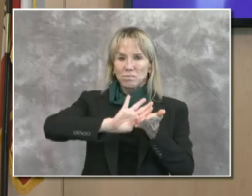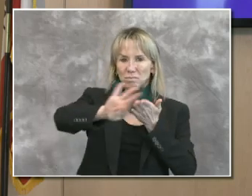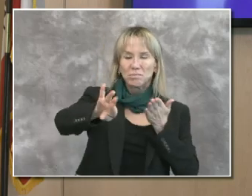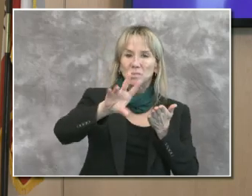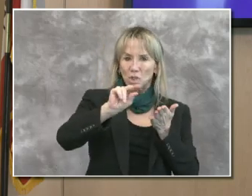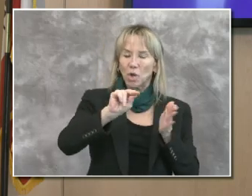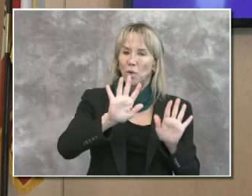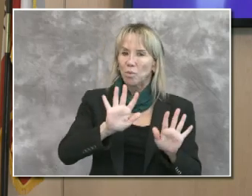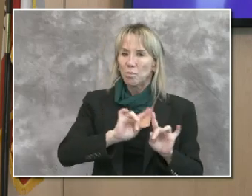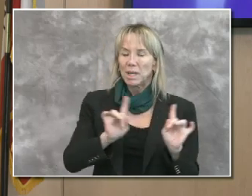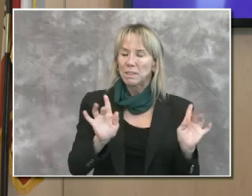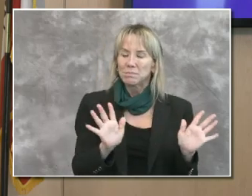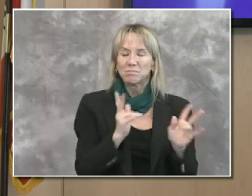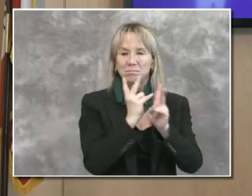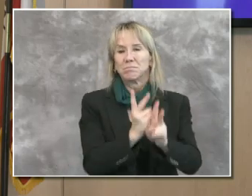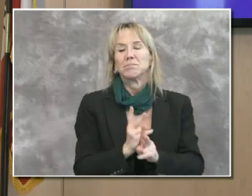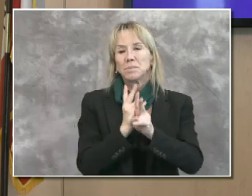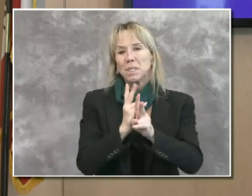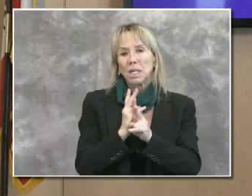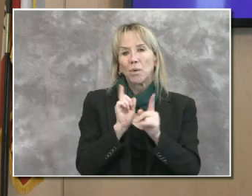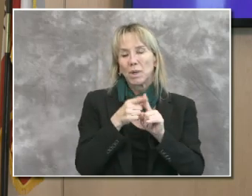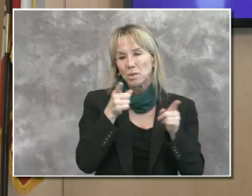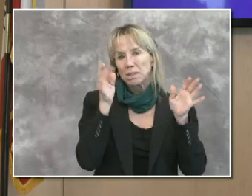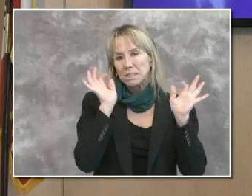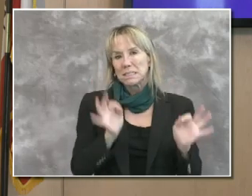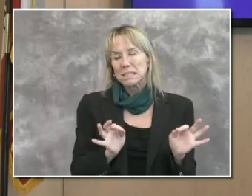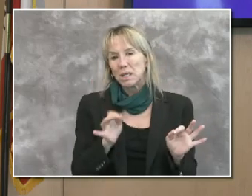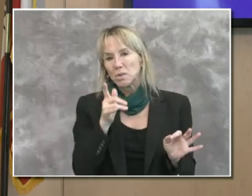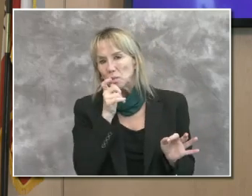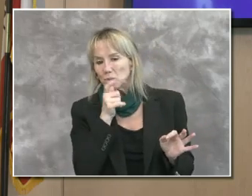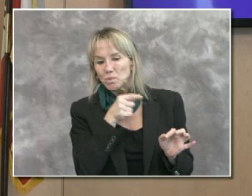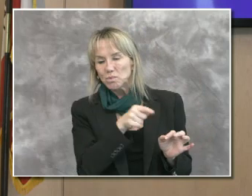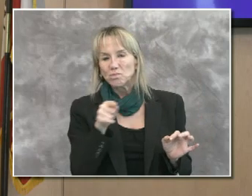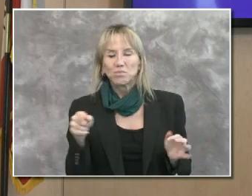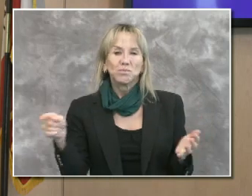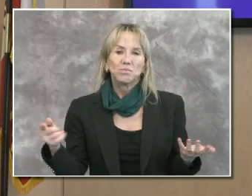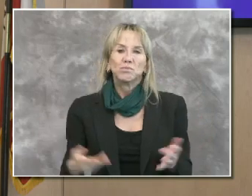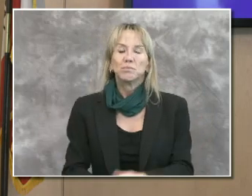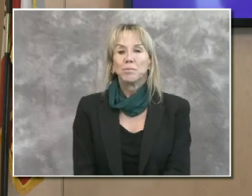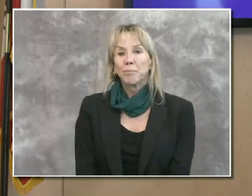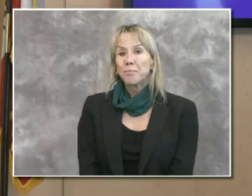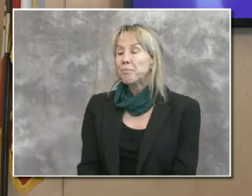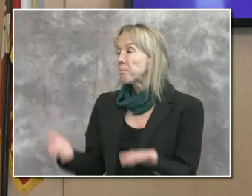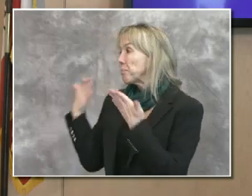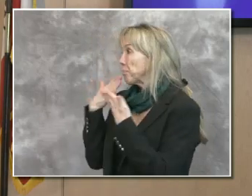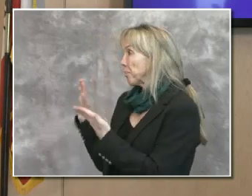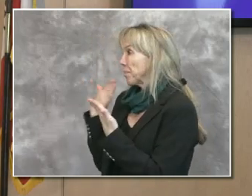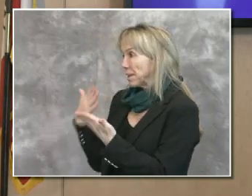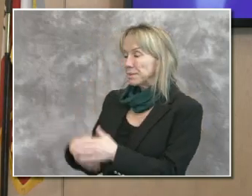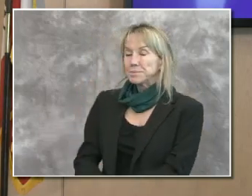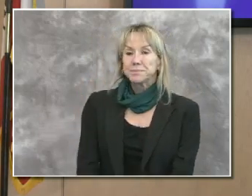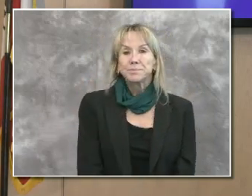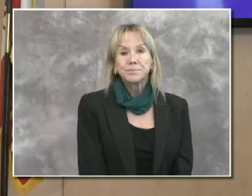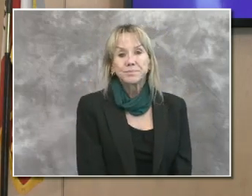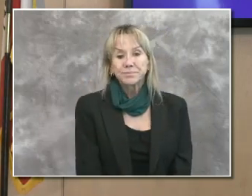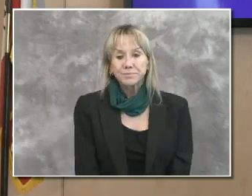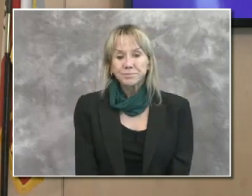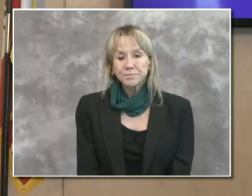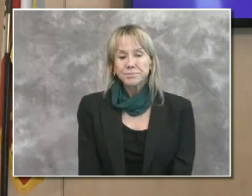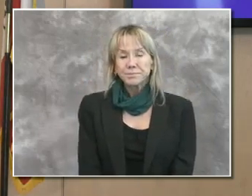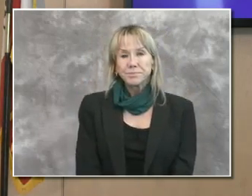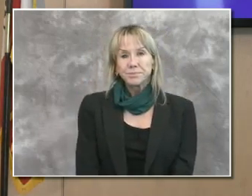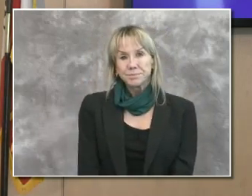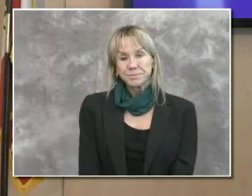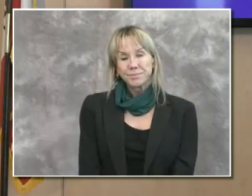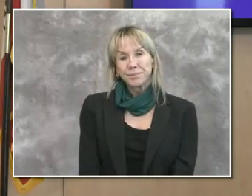be able to work with this particular organization to reach that goal. Thank you.